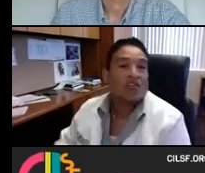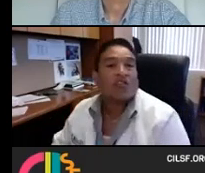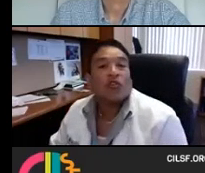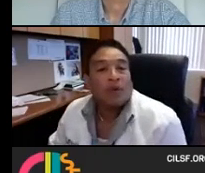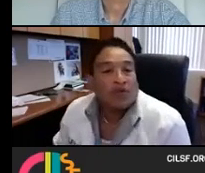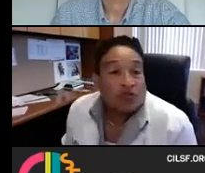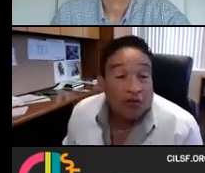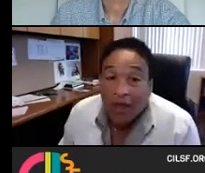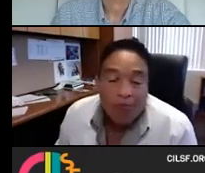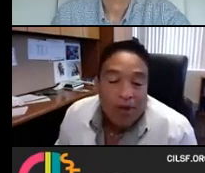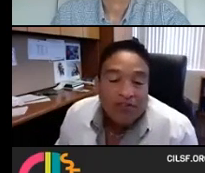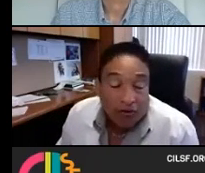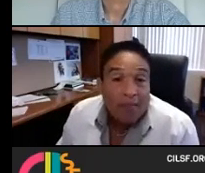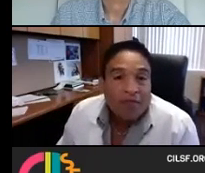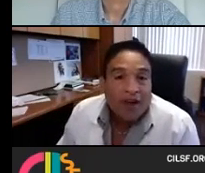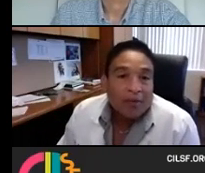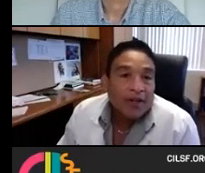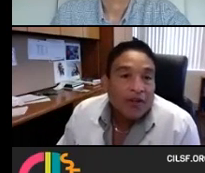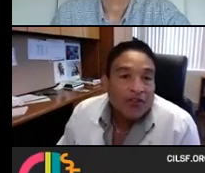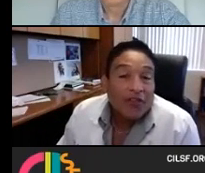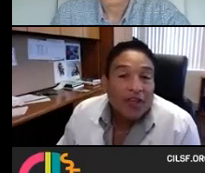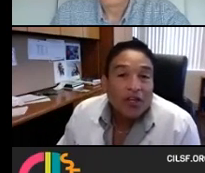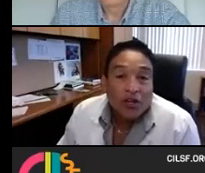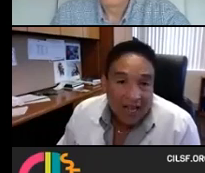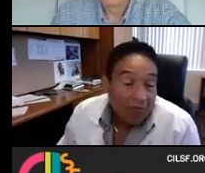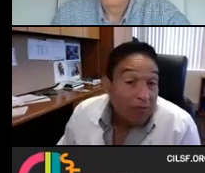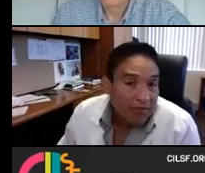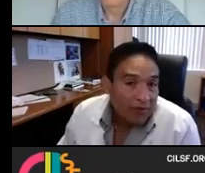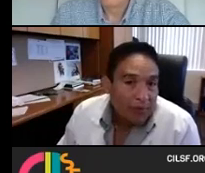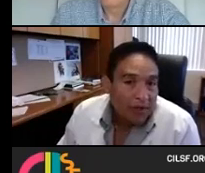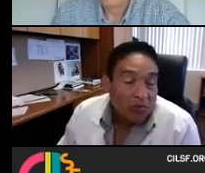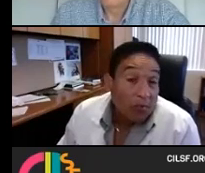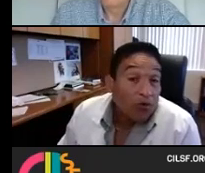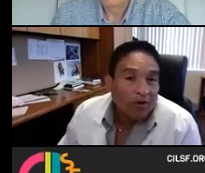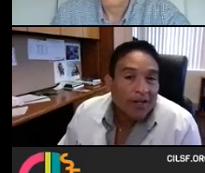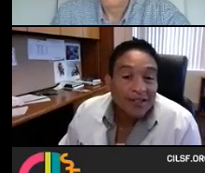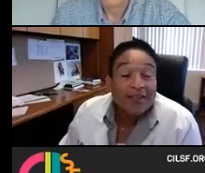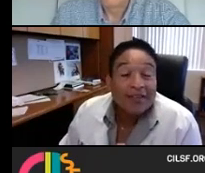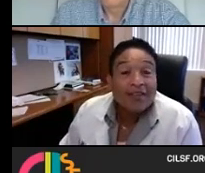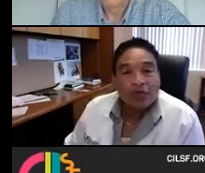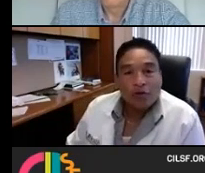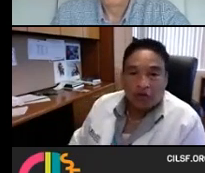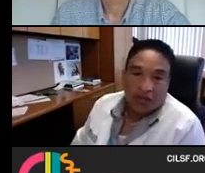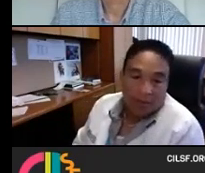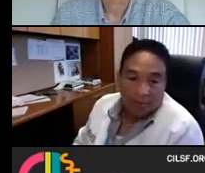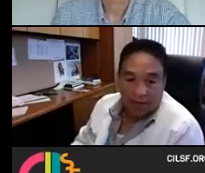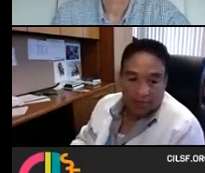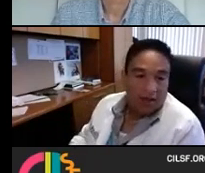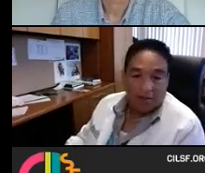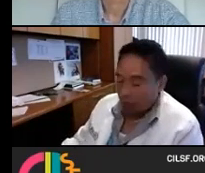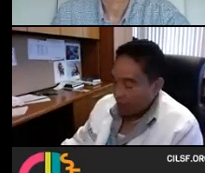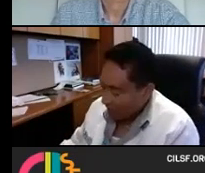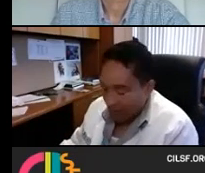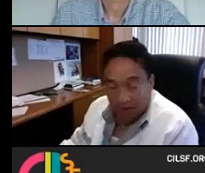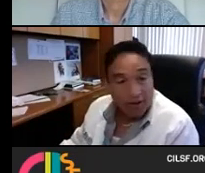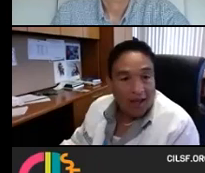that just sows mistrust and makes a ripe environment so that then you could have misinformation, but most critically, disinformation campaigns